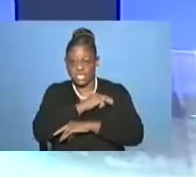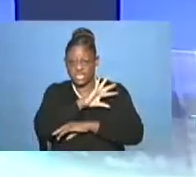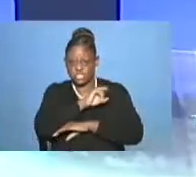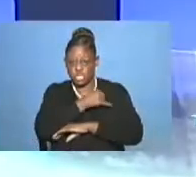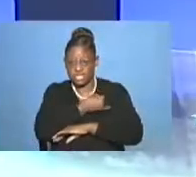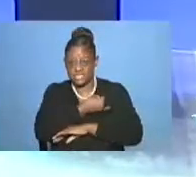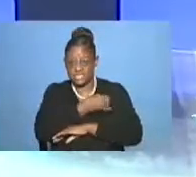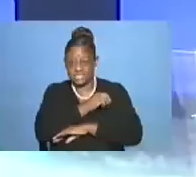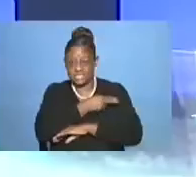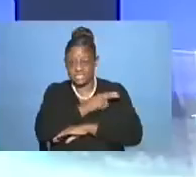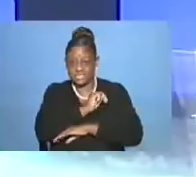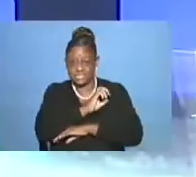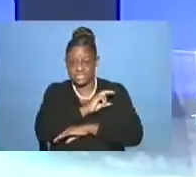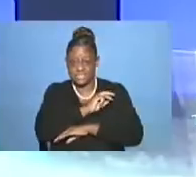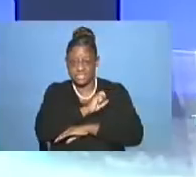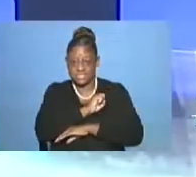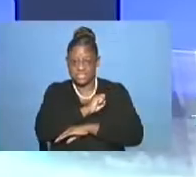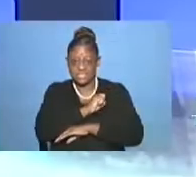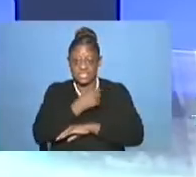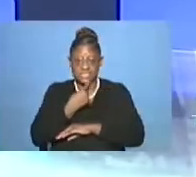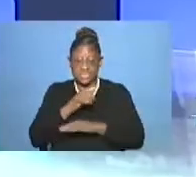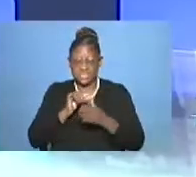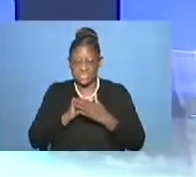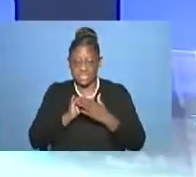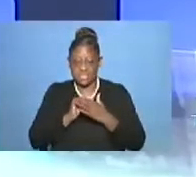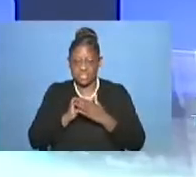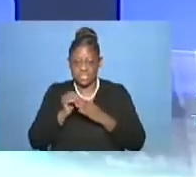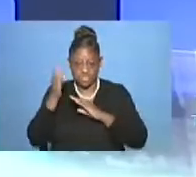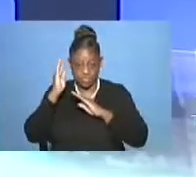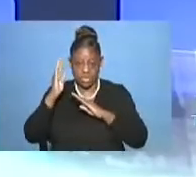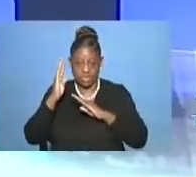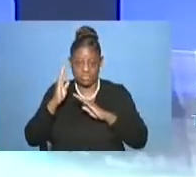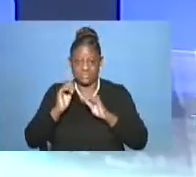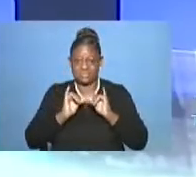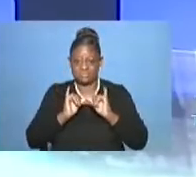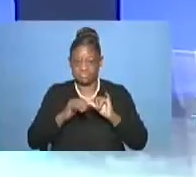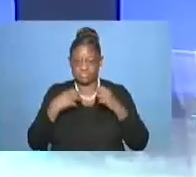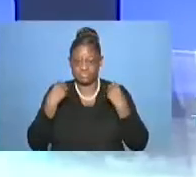says the country's financial services regime remains strong.